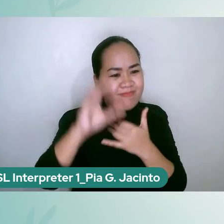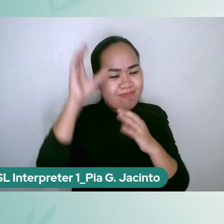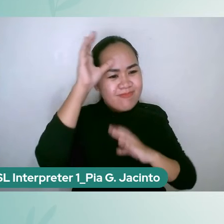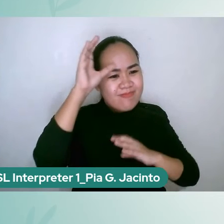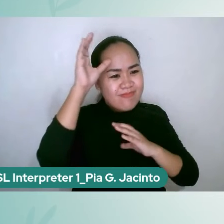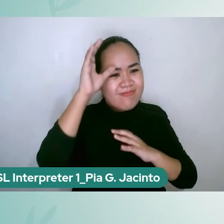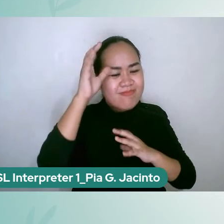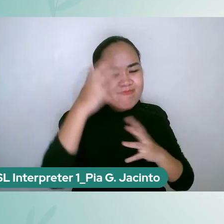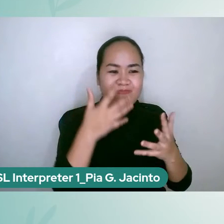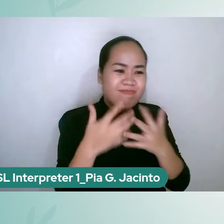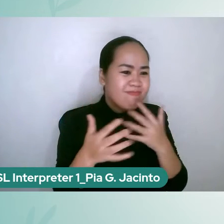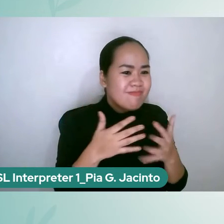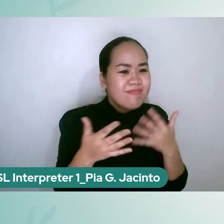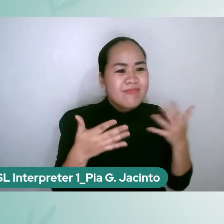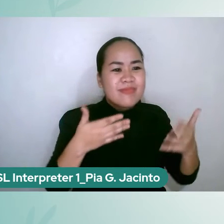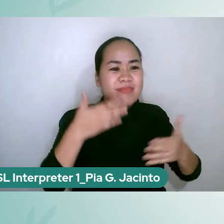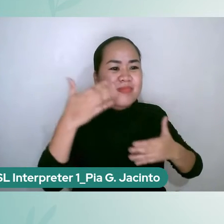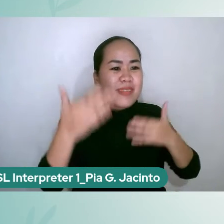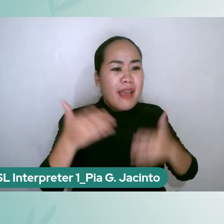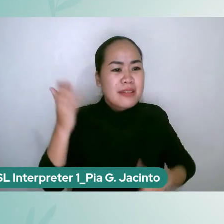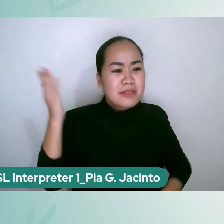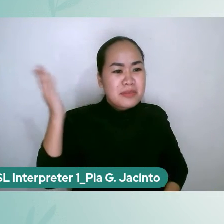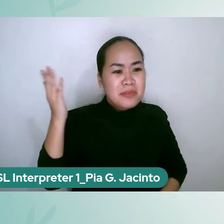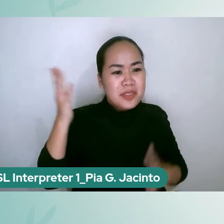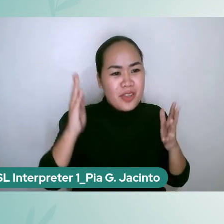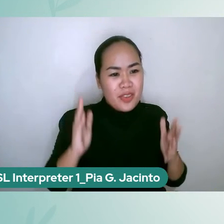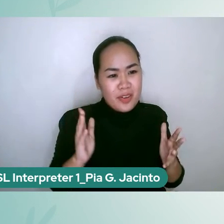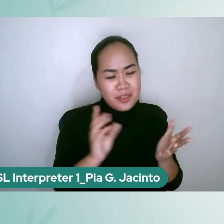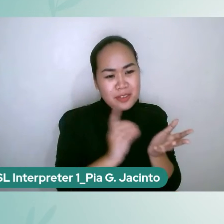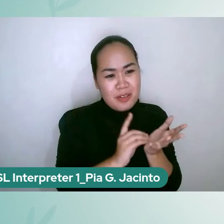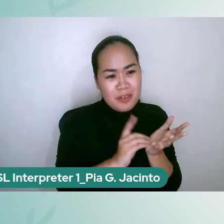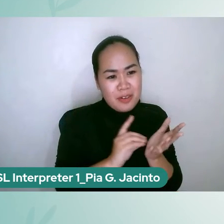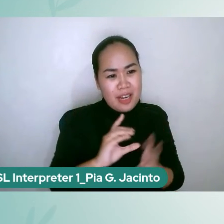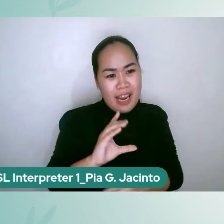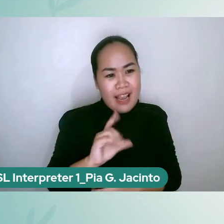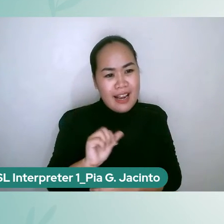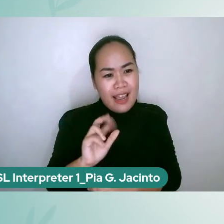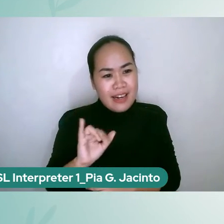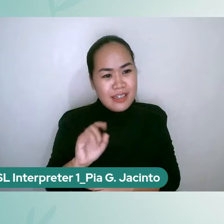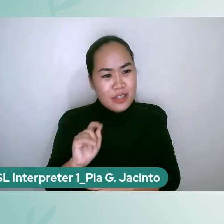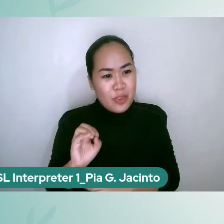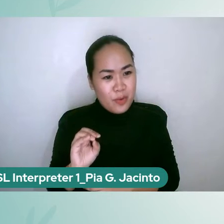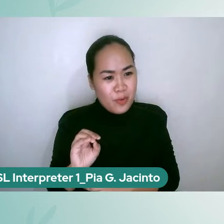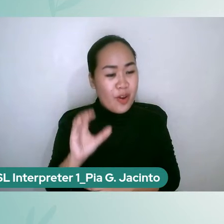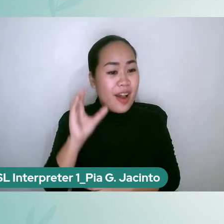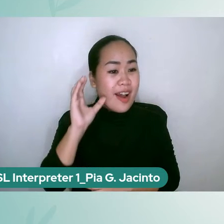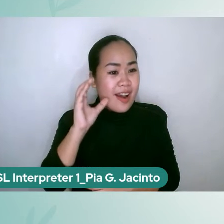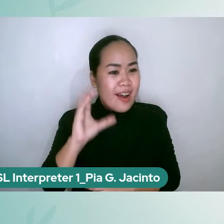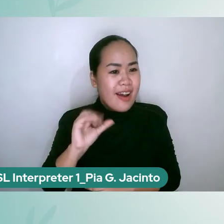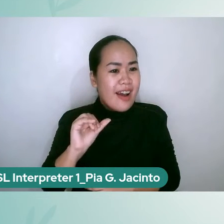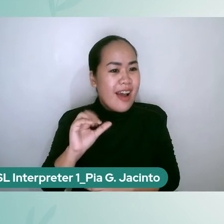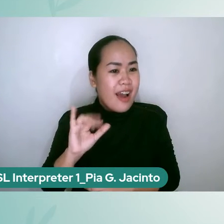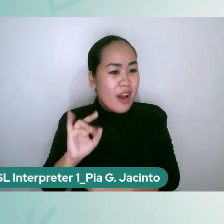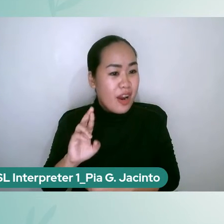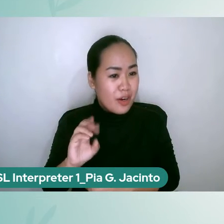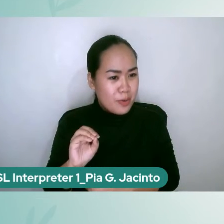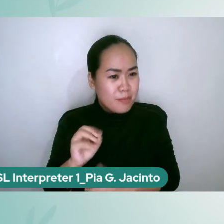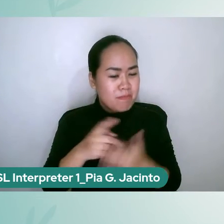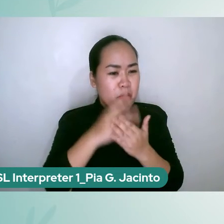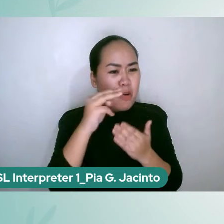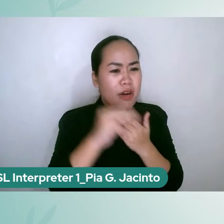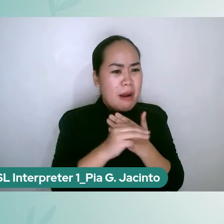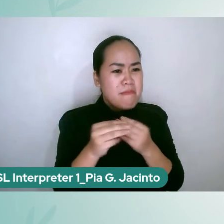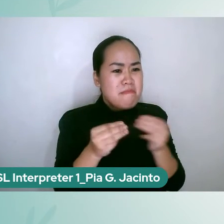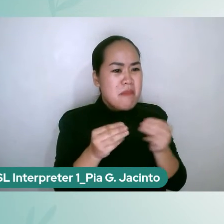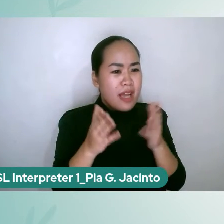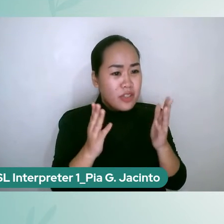to ask our next presenter, Doc Clarito Cairo, who is the program manager for the cancer